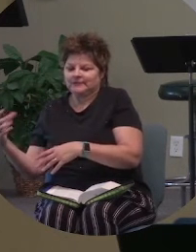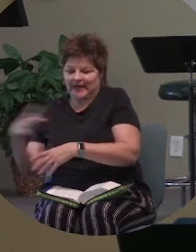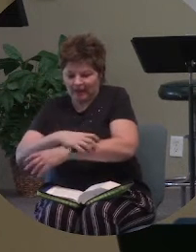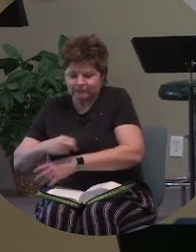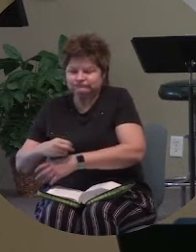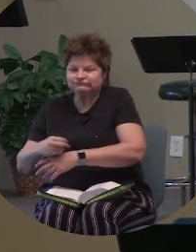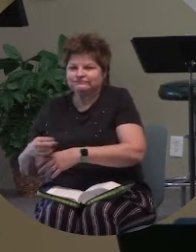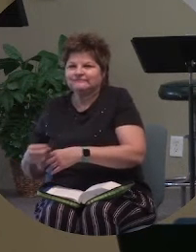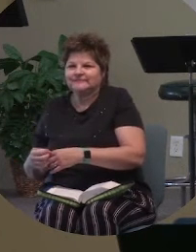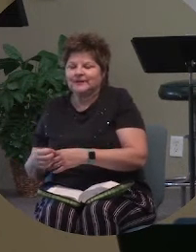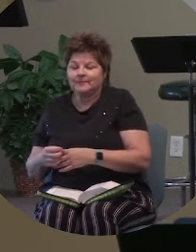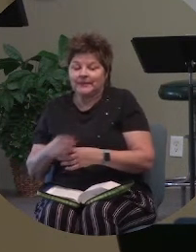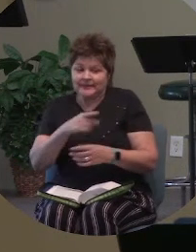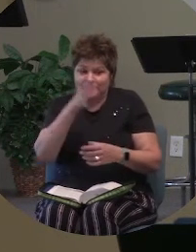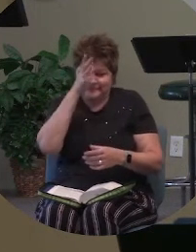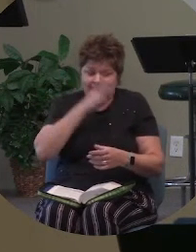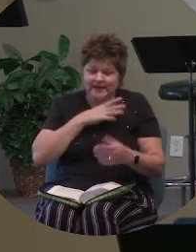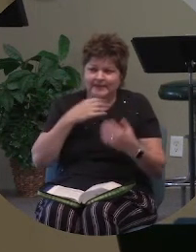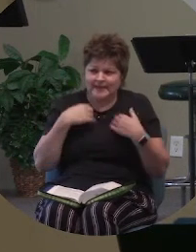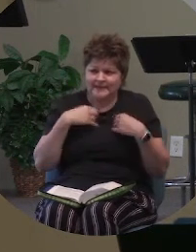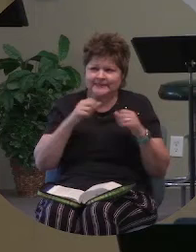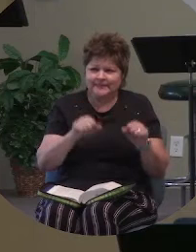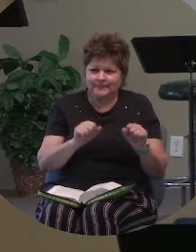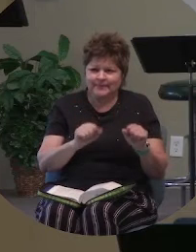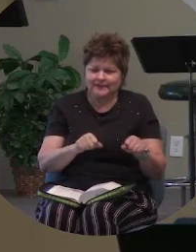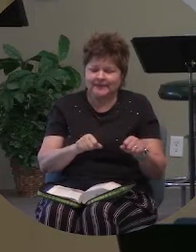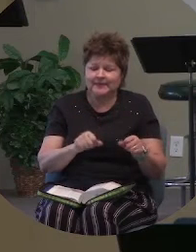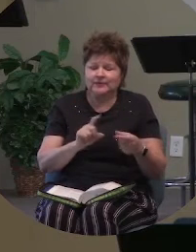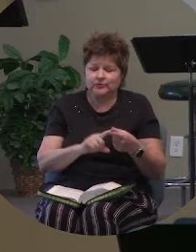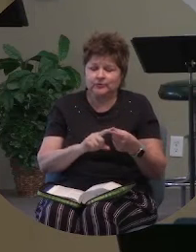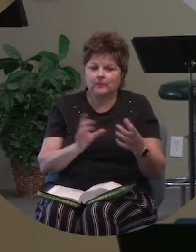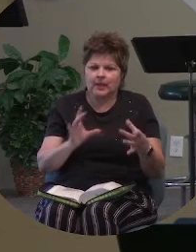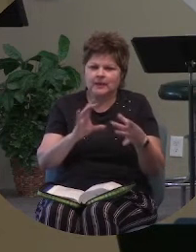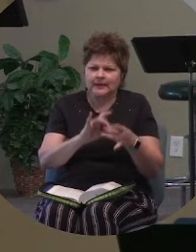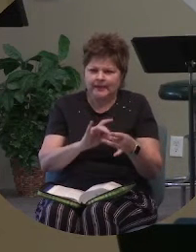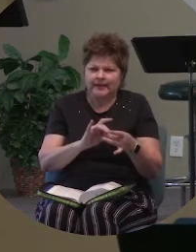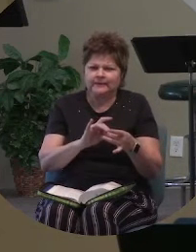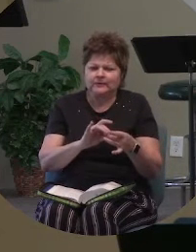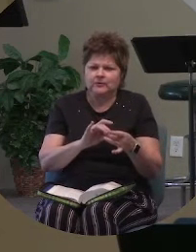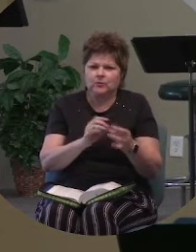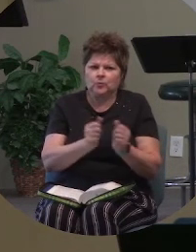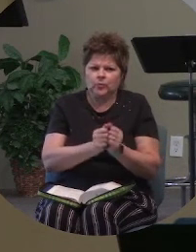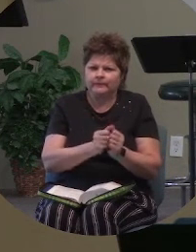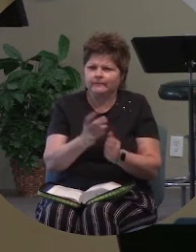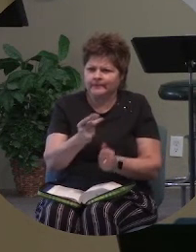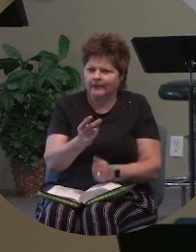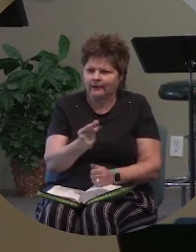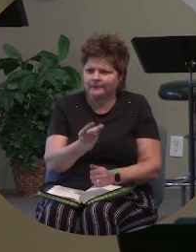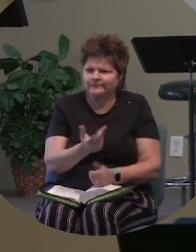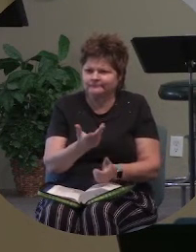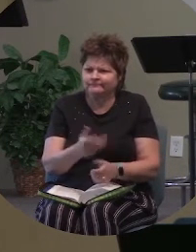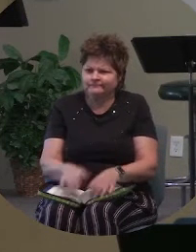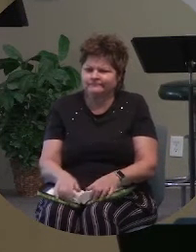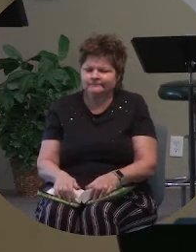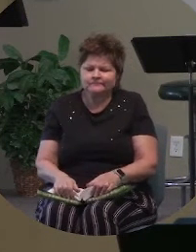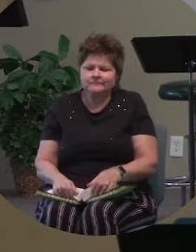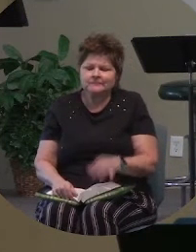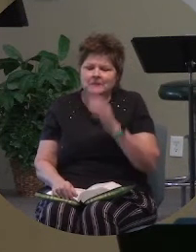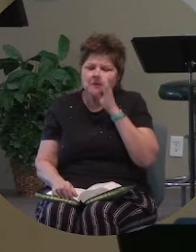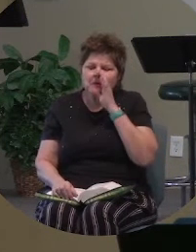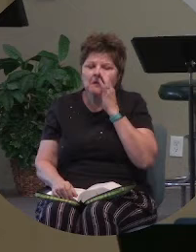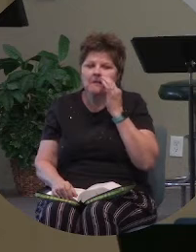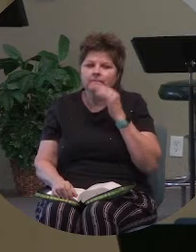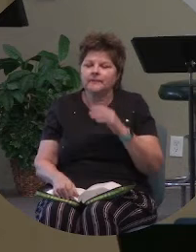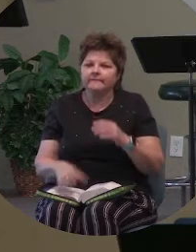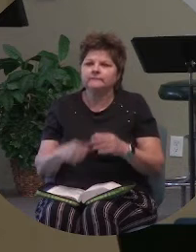got this ability to connect with canines. And I've